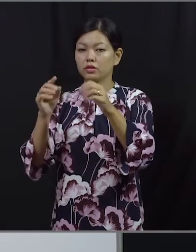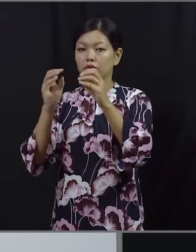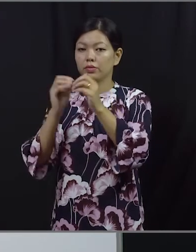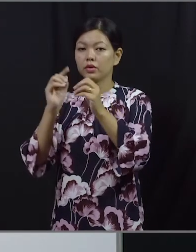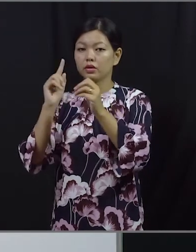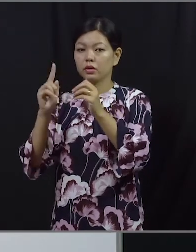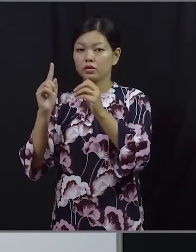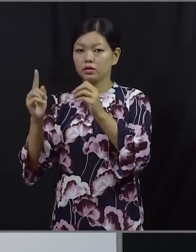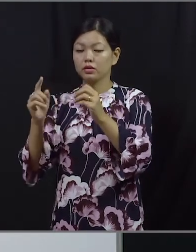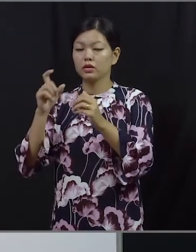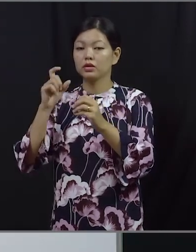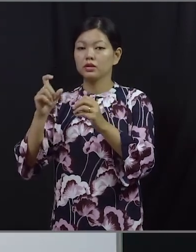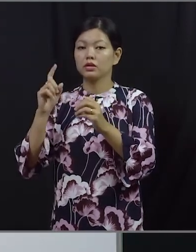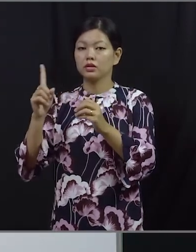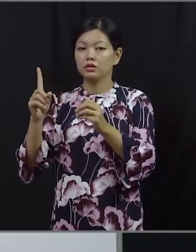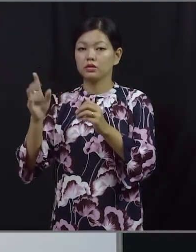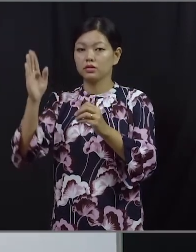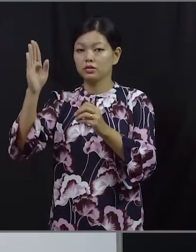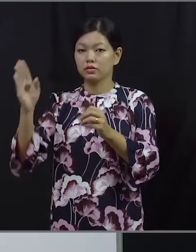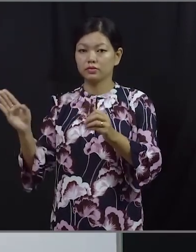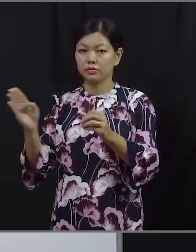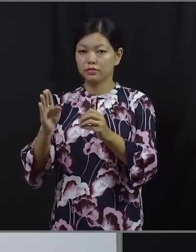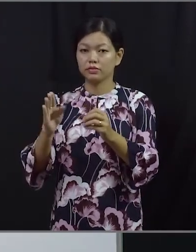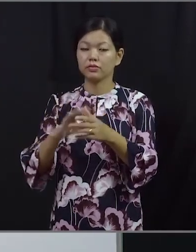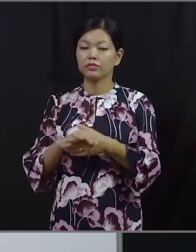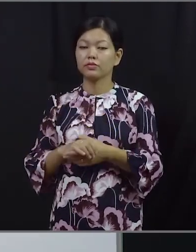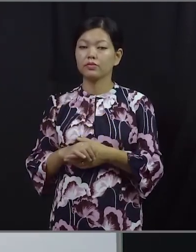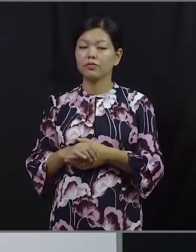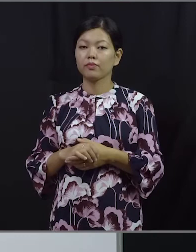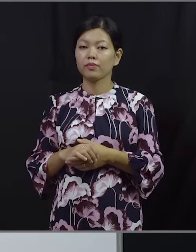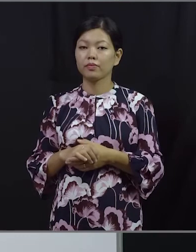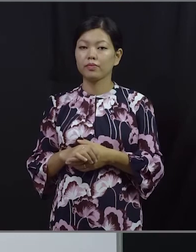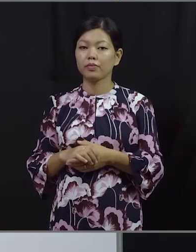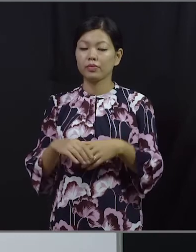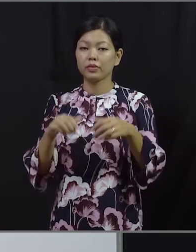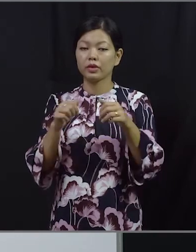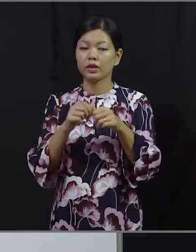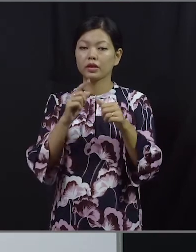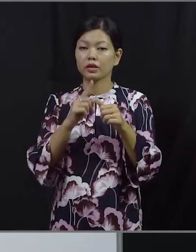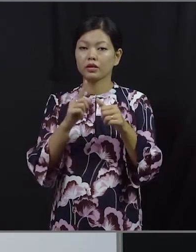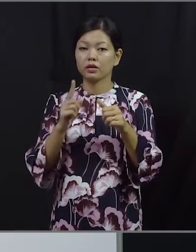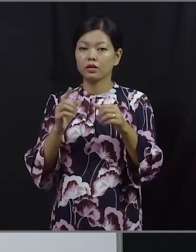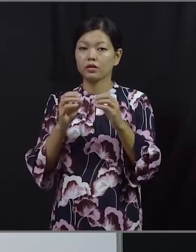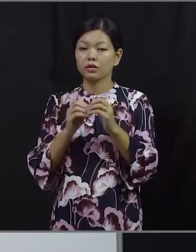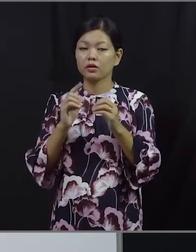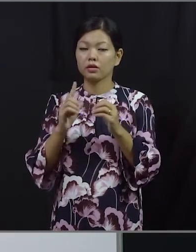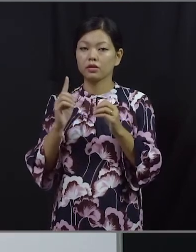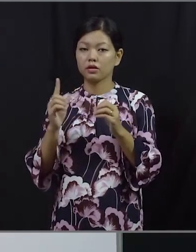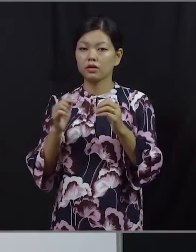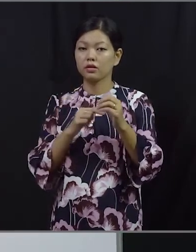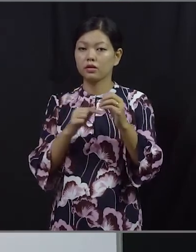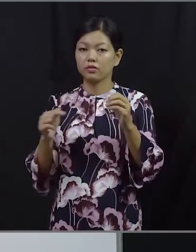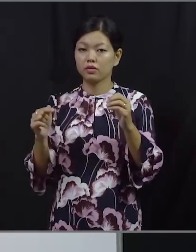double dash and C dash. Okay, from here this is the perpendicular, so I can write A double dash B double dash divided